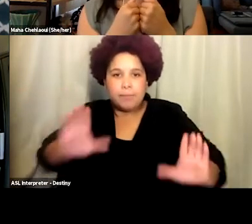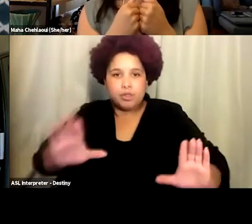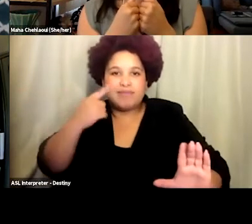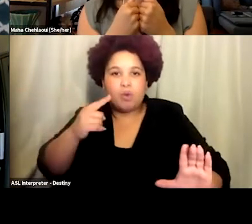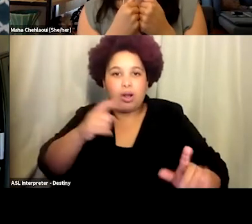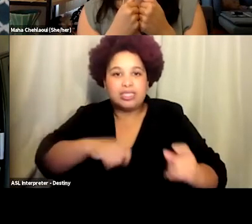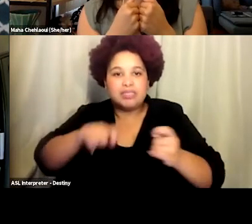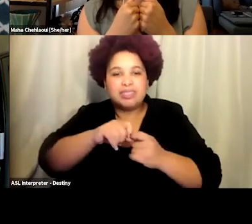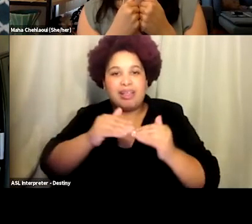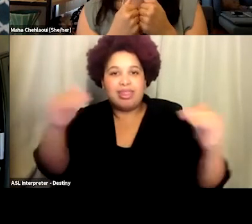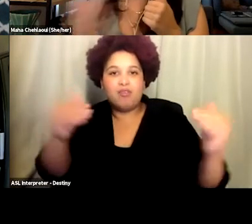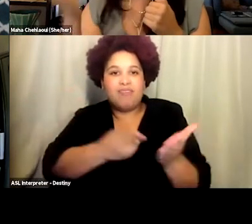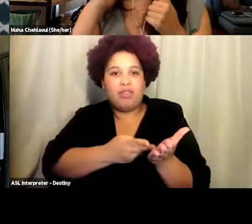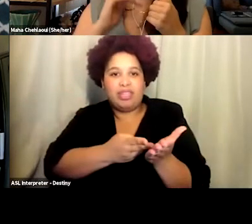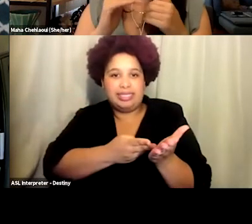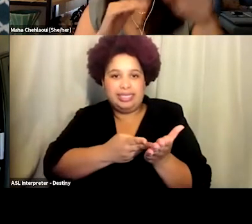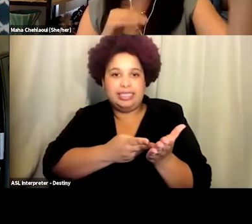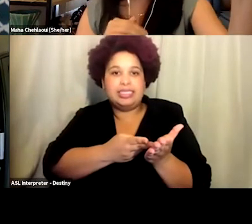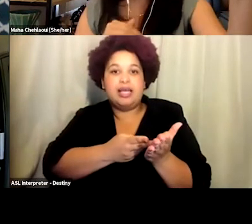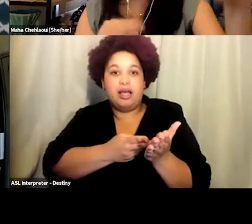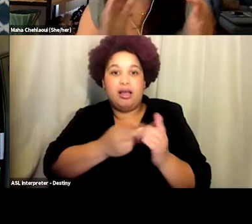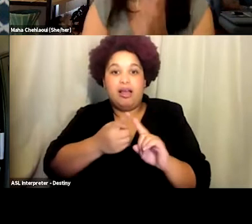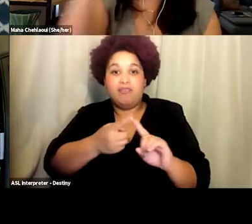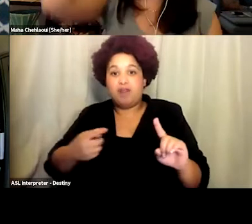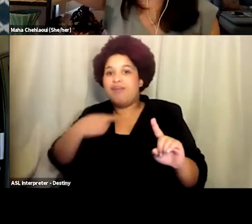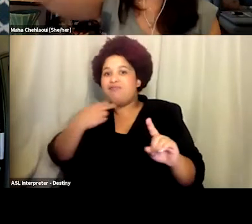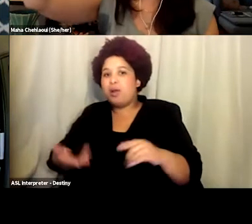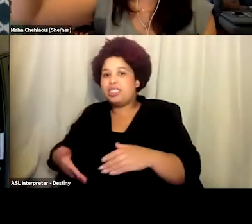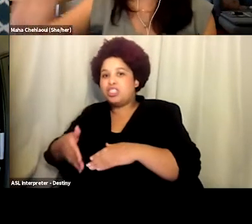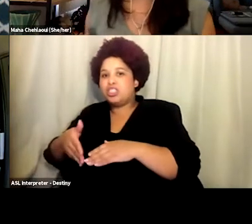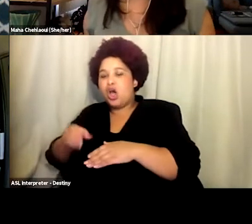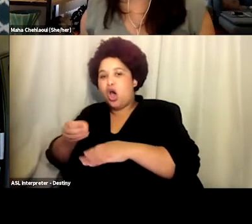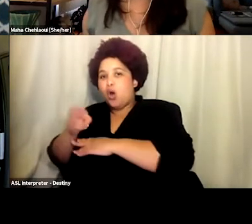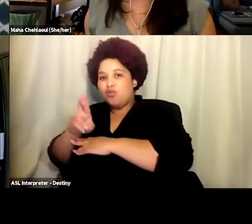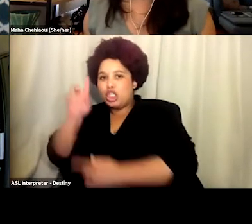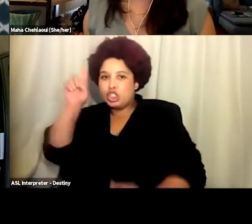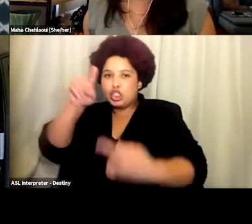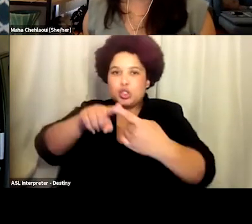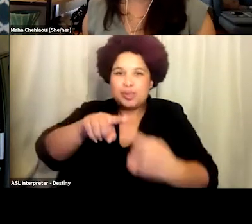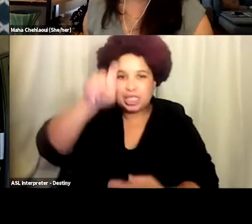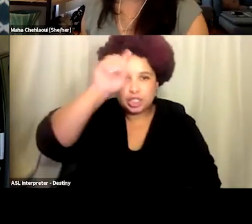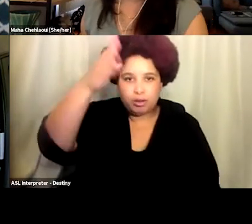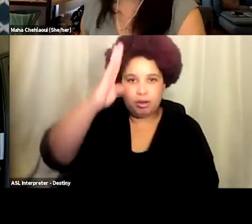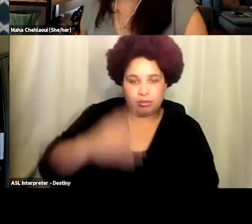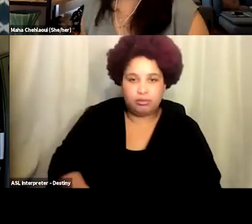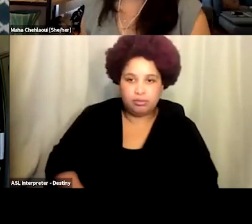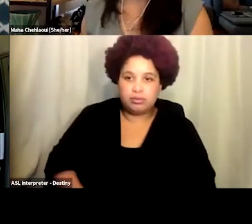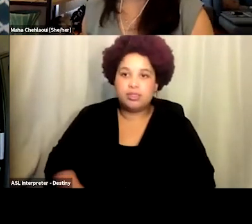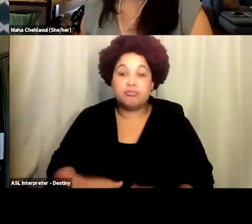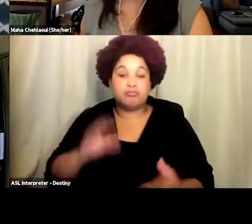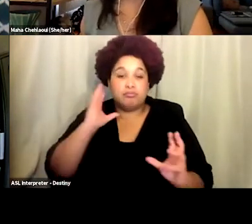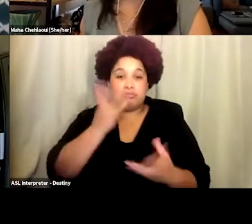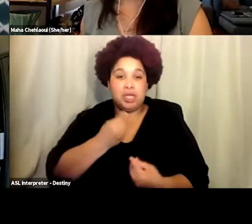level of authenticity all the way up from the voiceover all the way through to the Egyptian god. It's beautiful, and I wanna